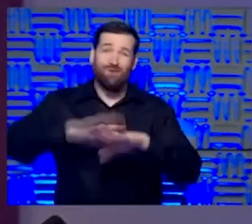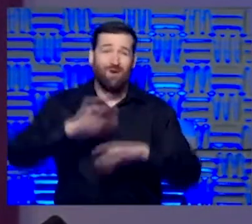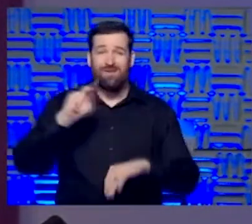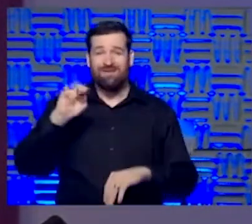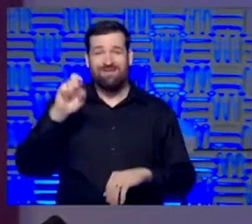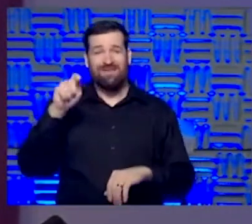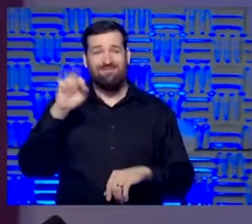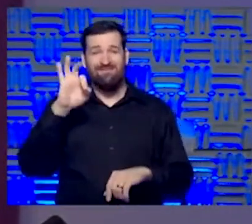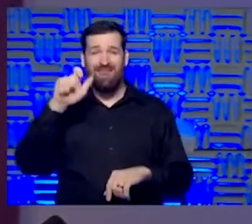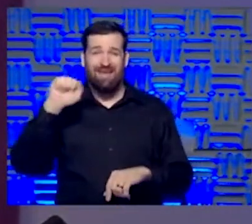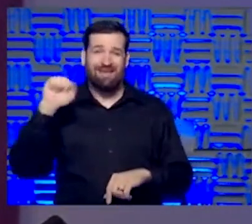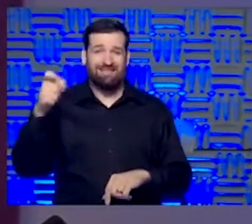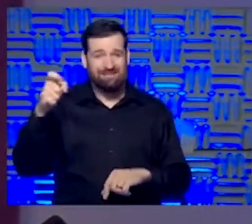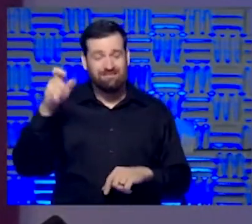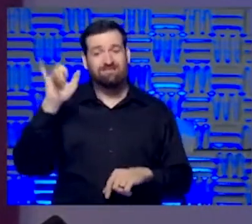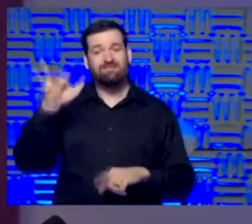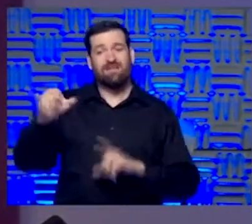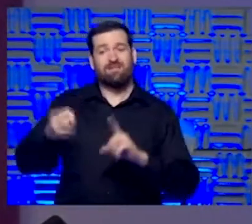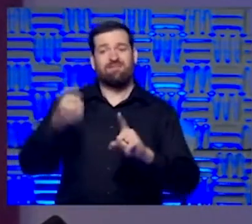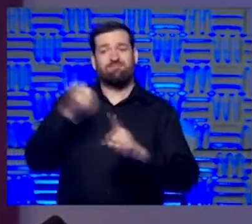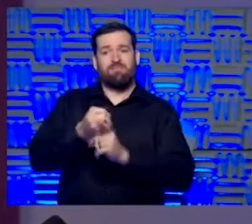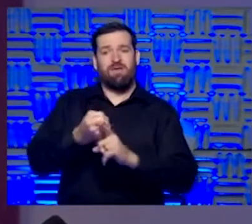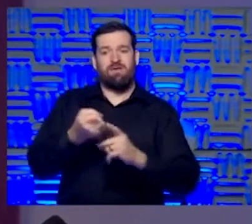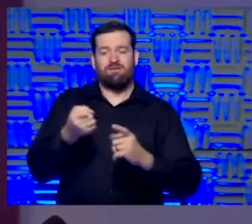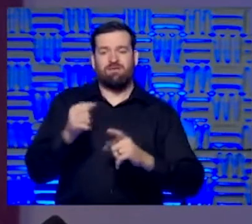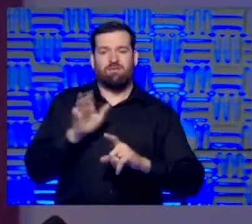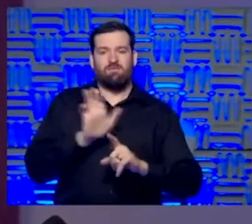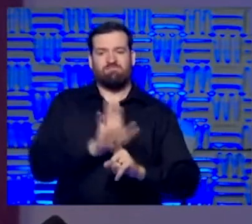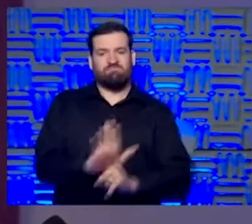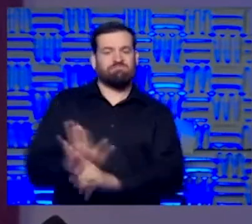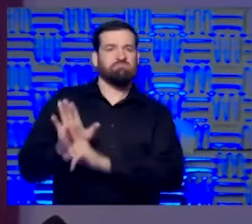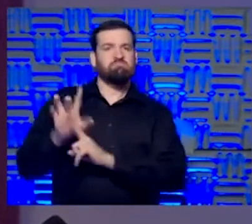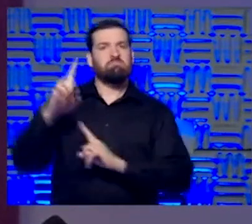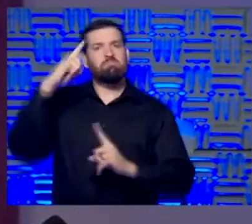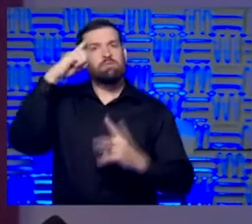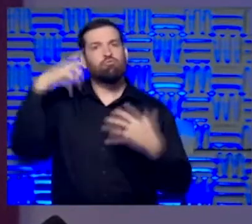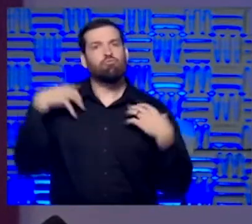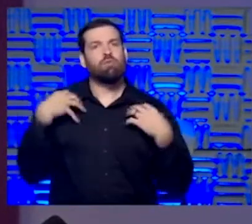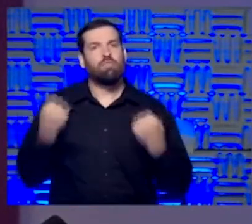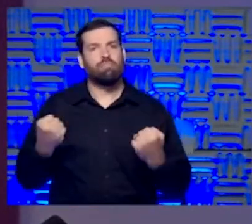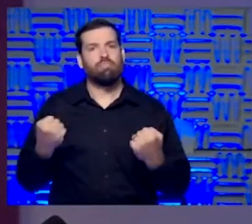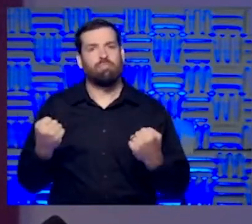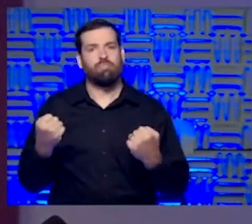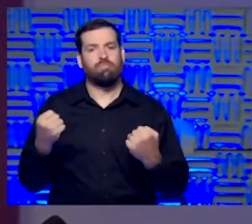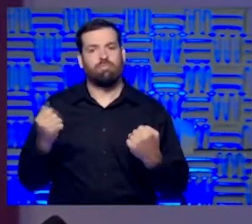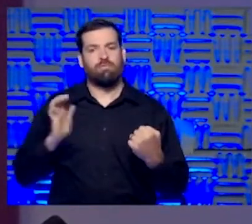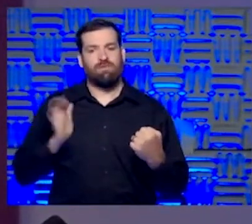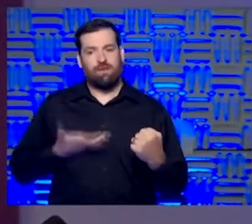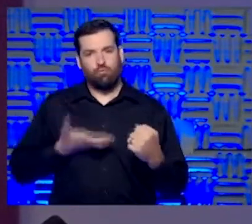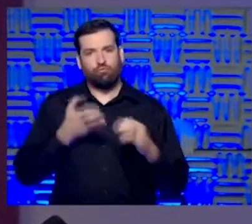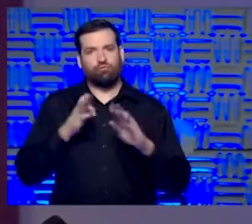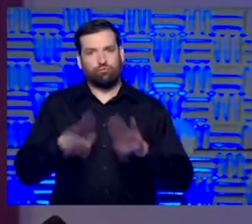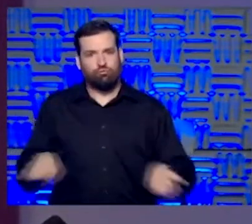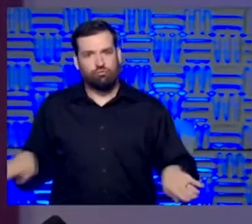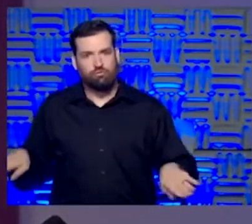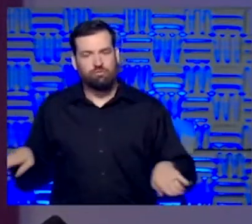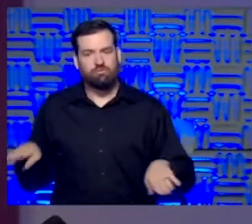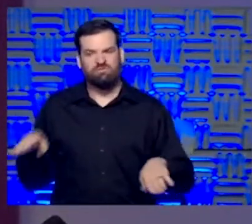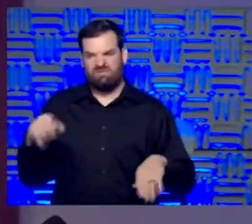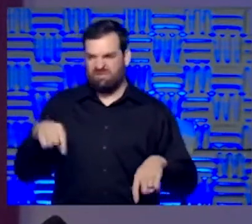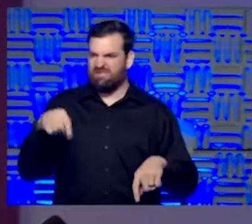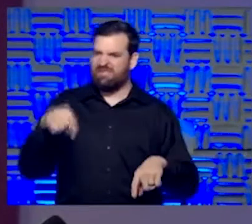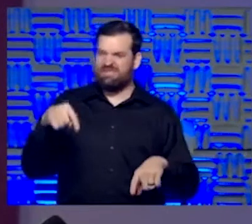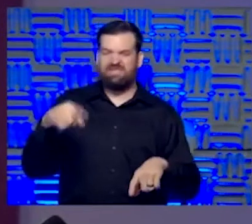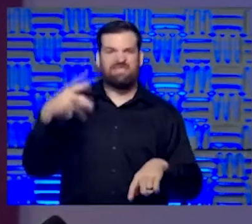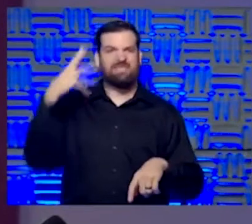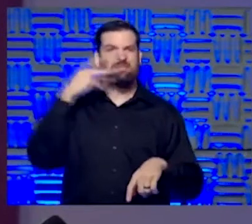so that impact just on sort of the mental health of our children, and this whole